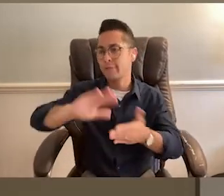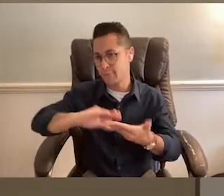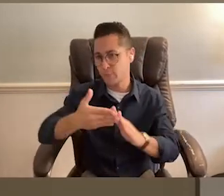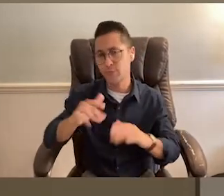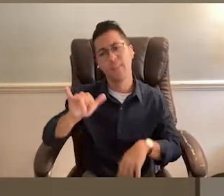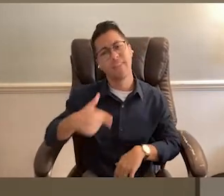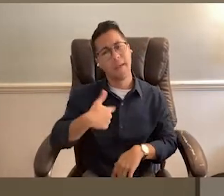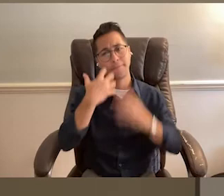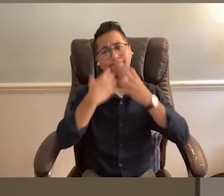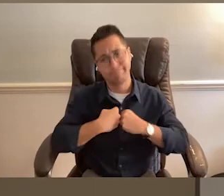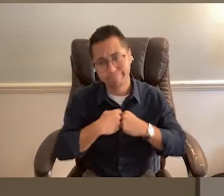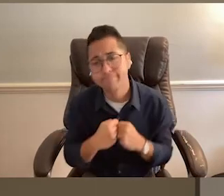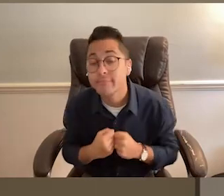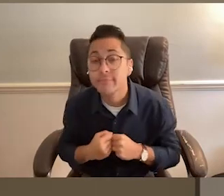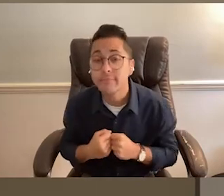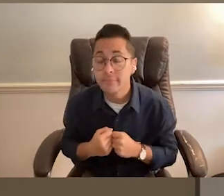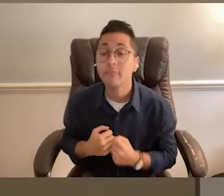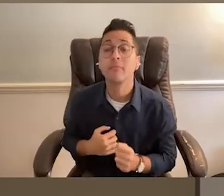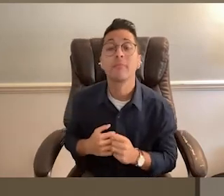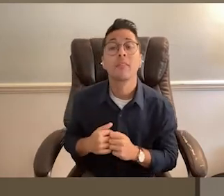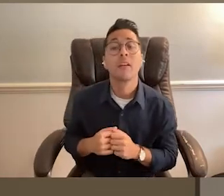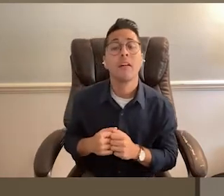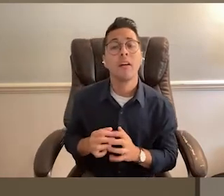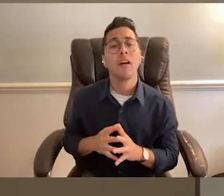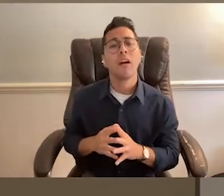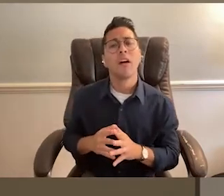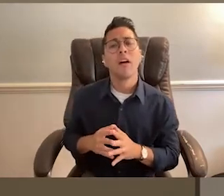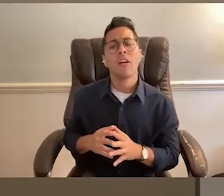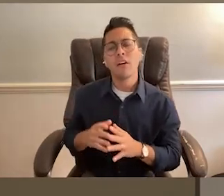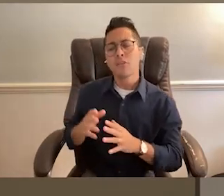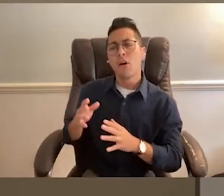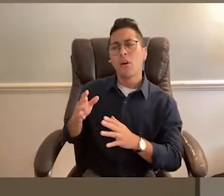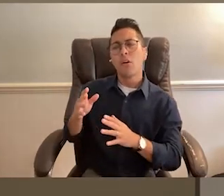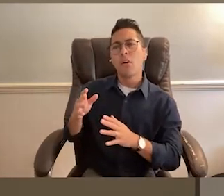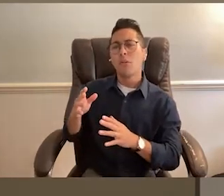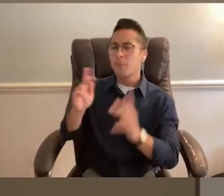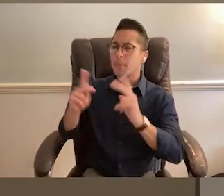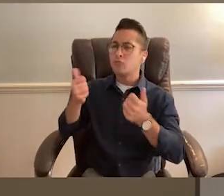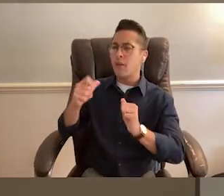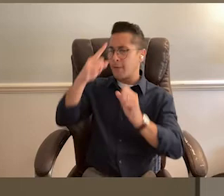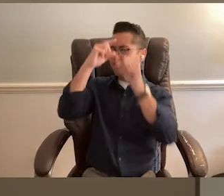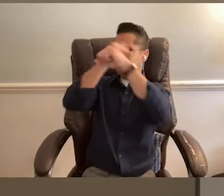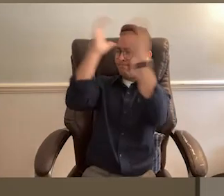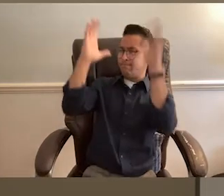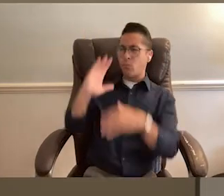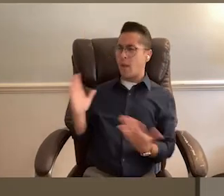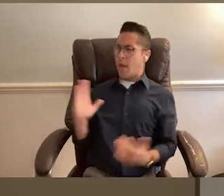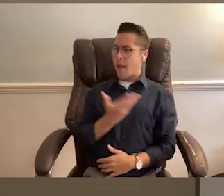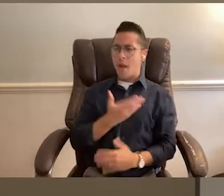the concerts, to the sports games, to the, what else do college students like to do? You'd think I would know this, I went to UNF for 4